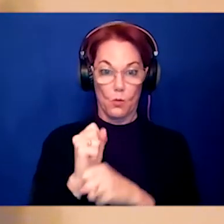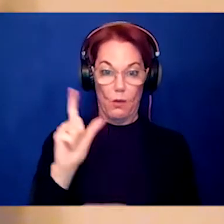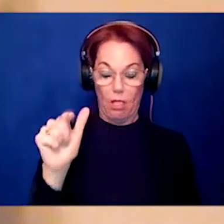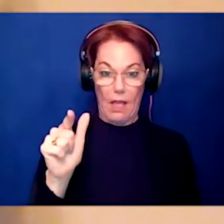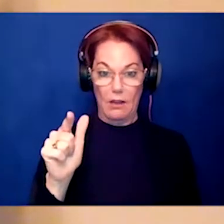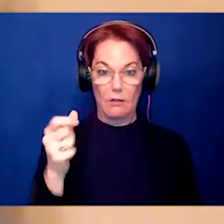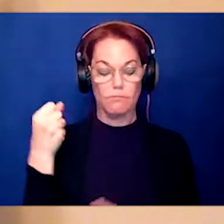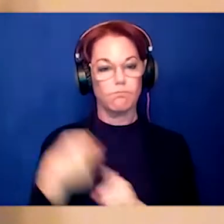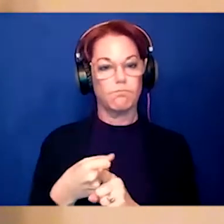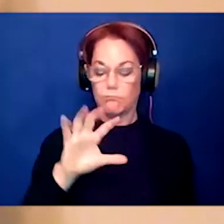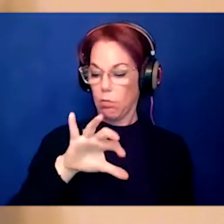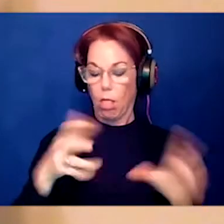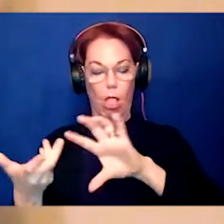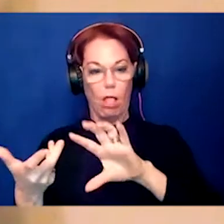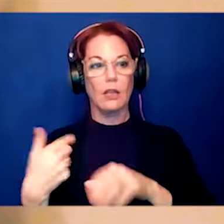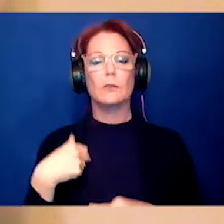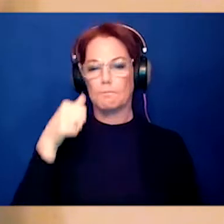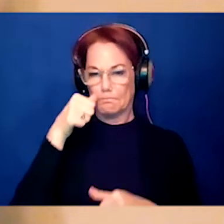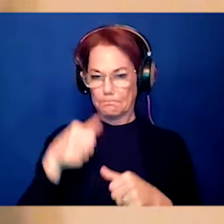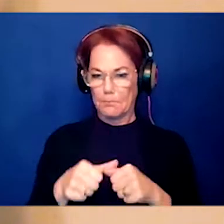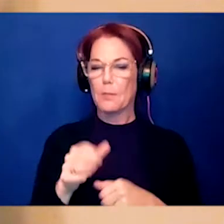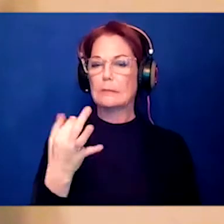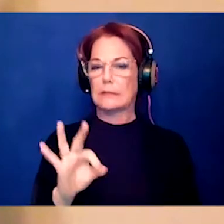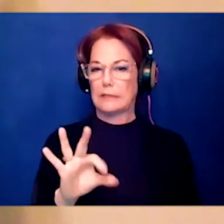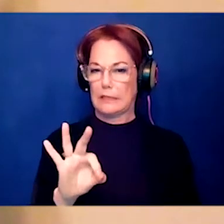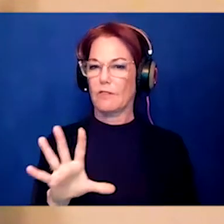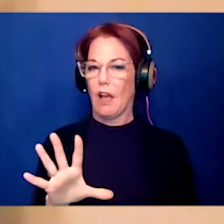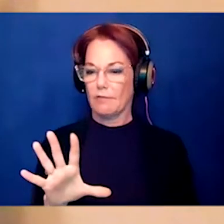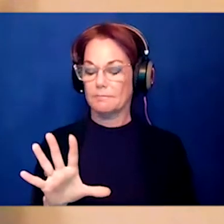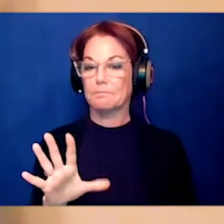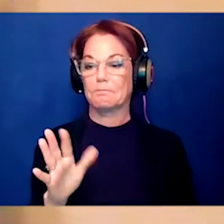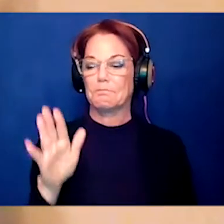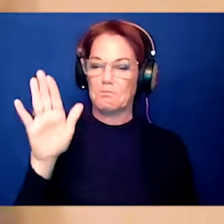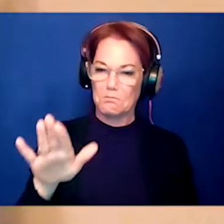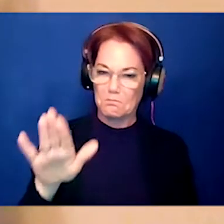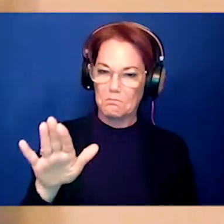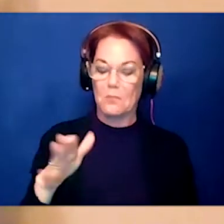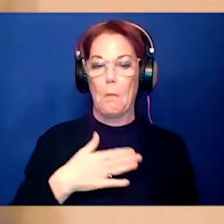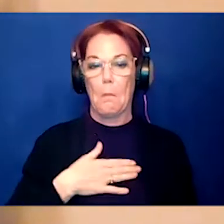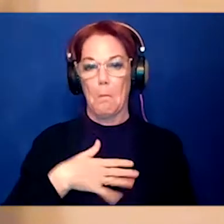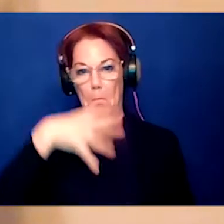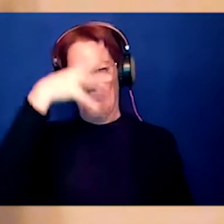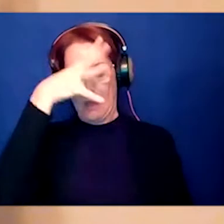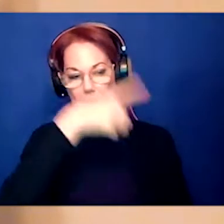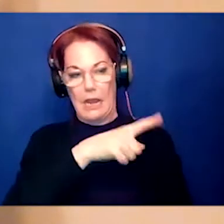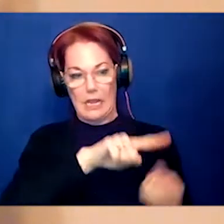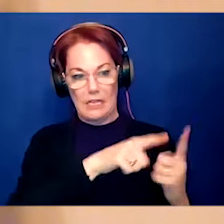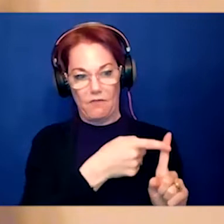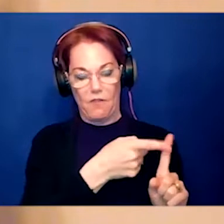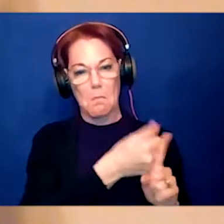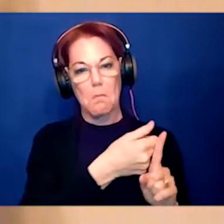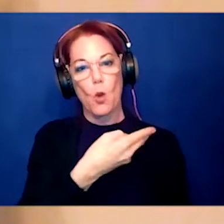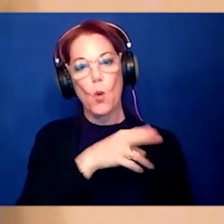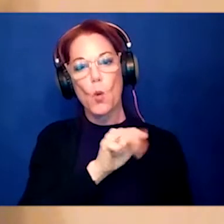well, it was in late afternoon, 1995, when a friend of my dad who was a Hutu came to our door and told